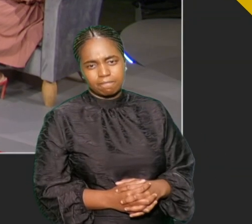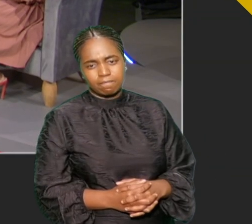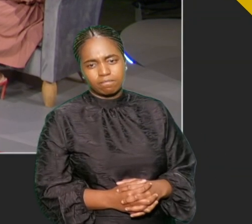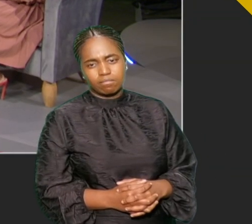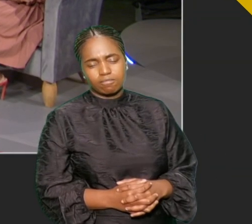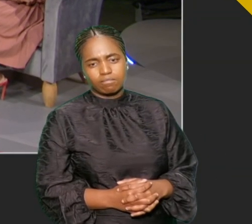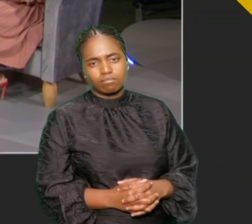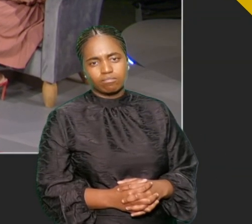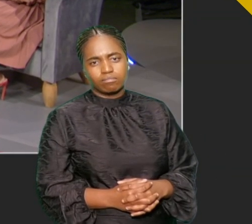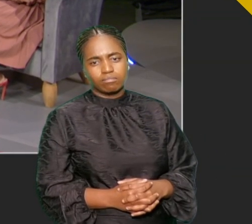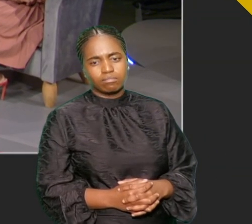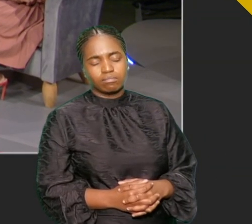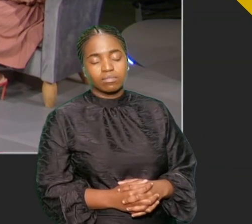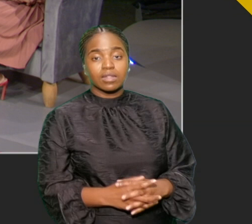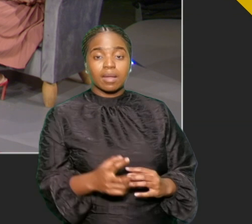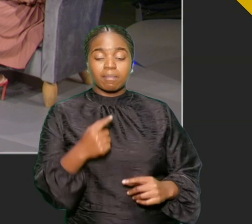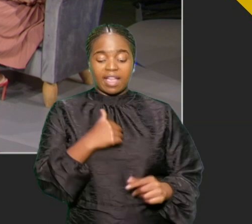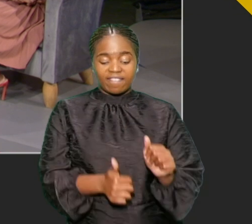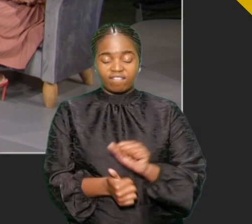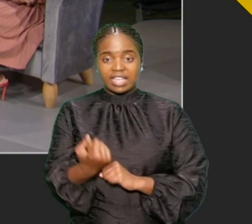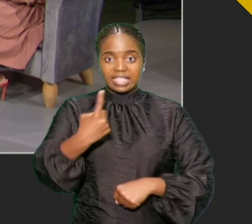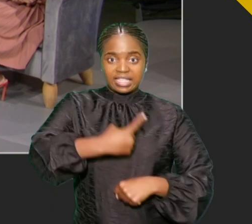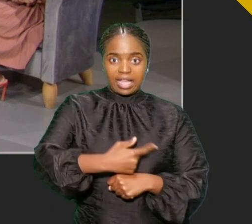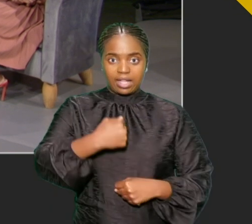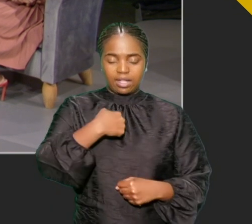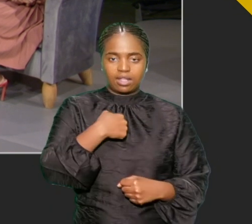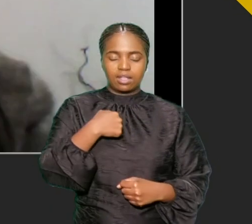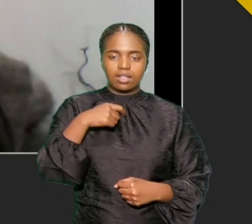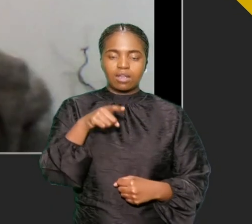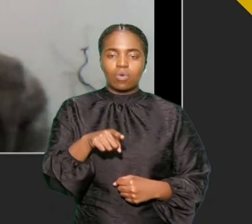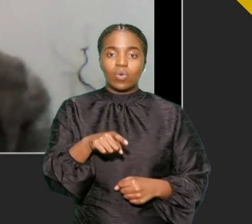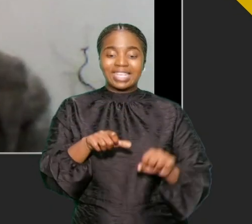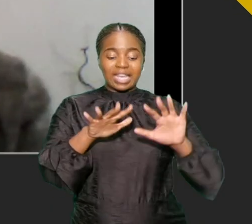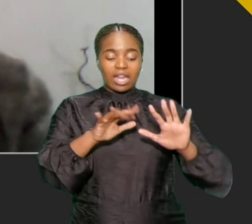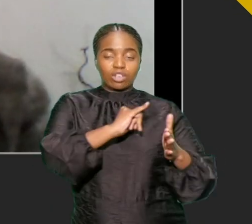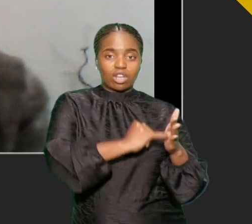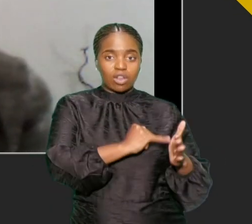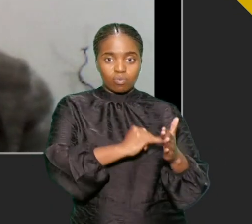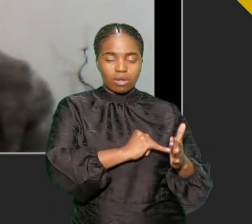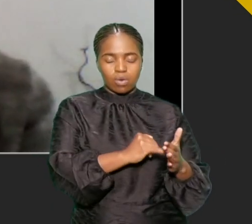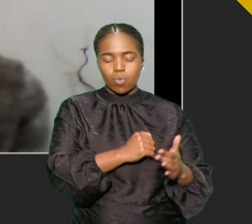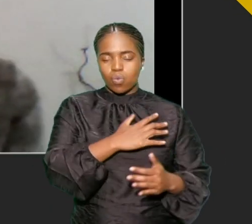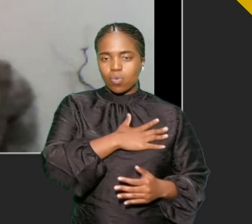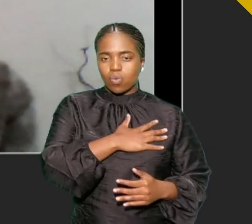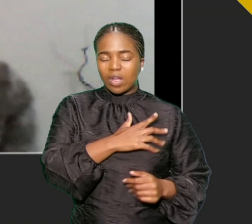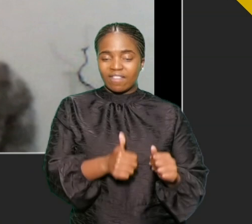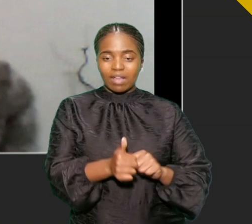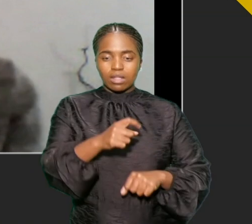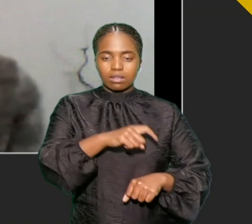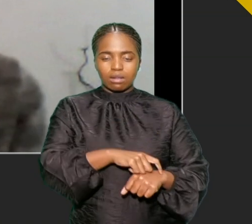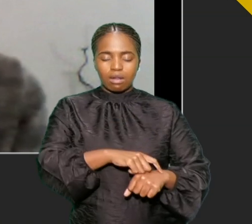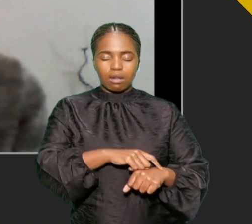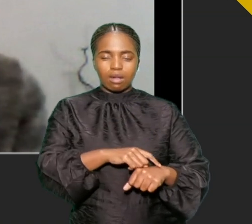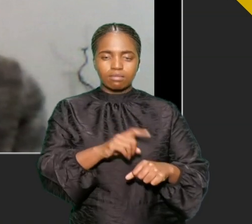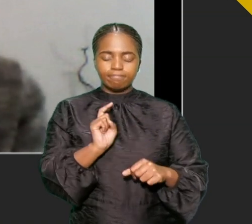The my first day of chemotherapy on the 10th of January 2010, I walked into